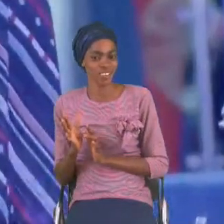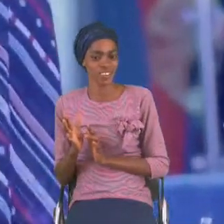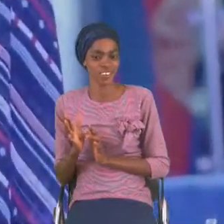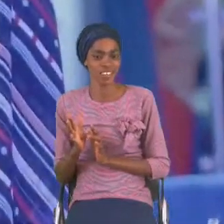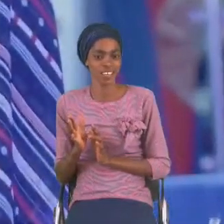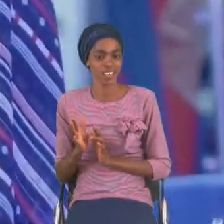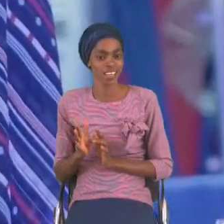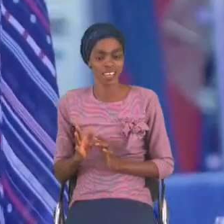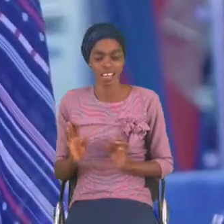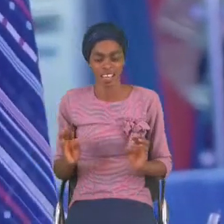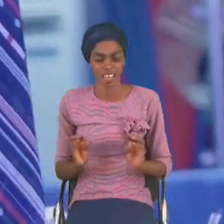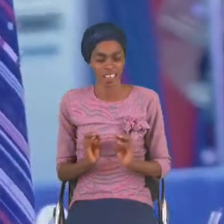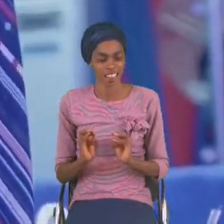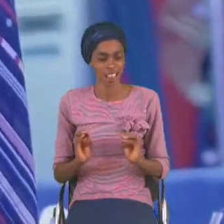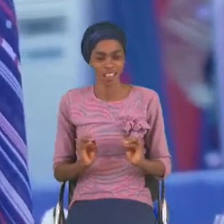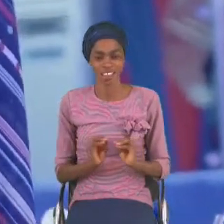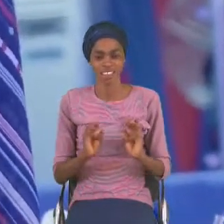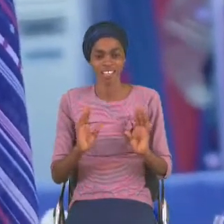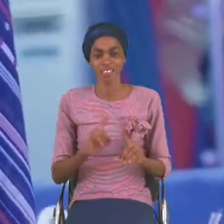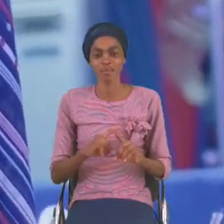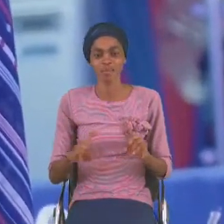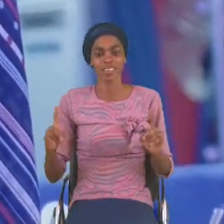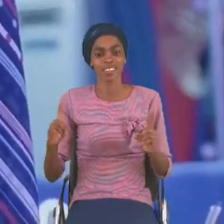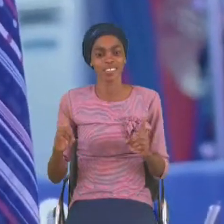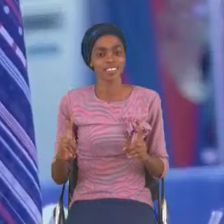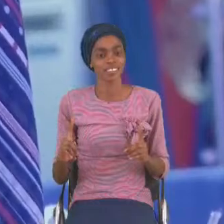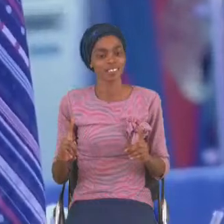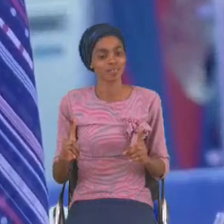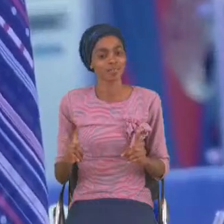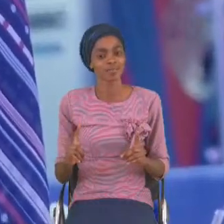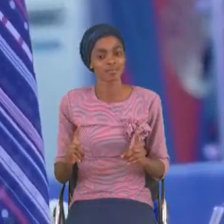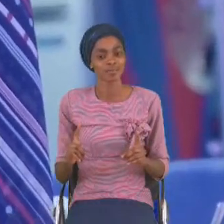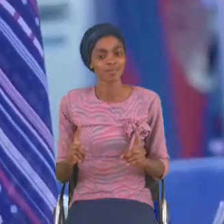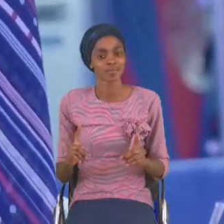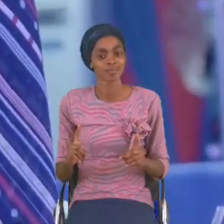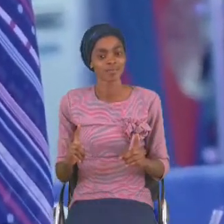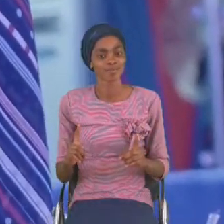Jesus. I say nothing, nothing.